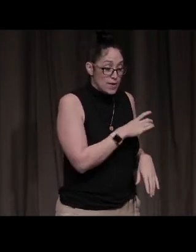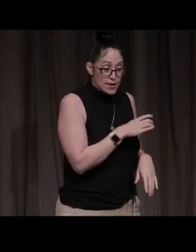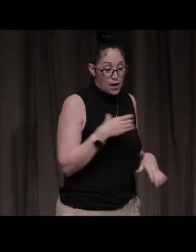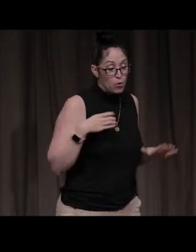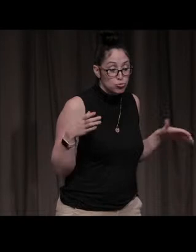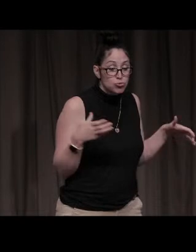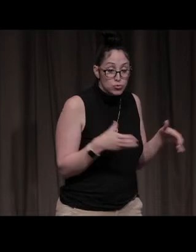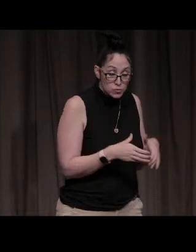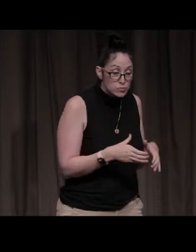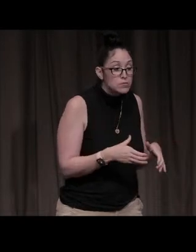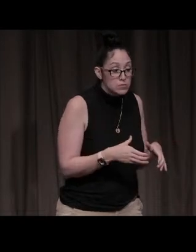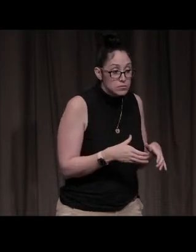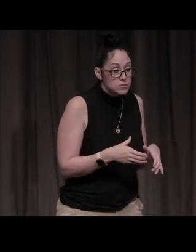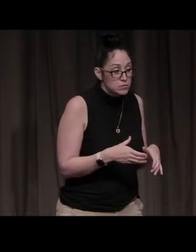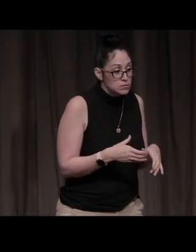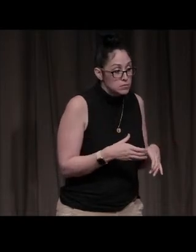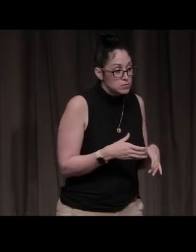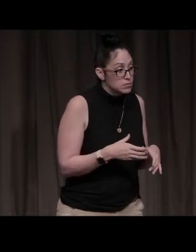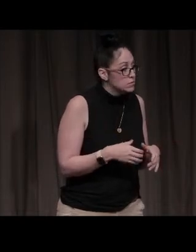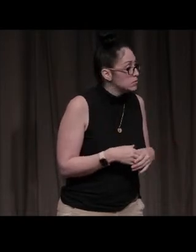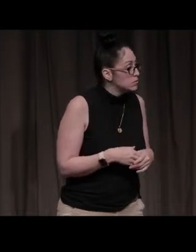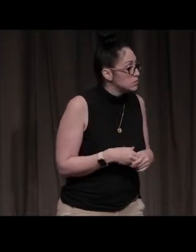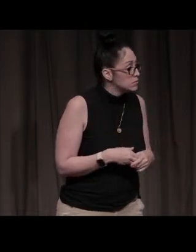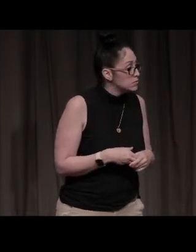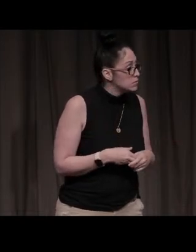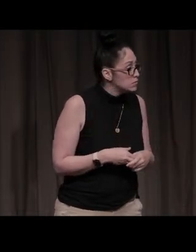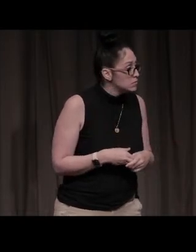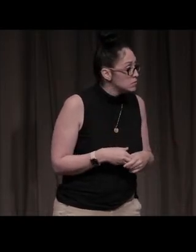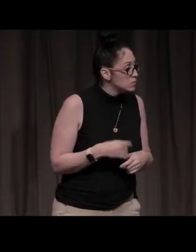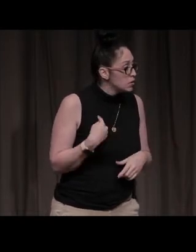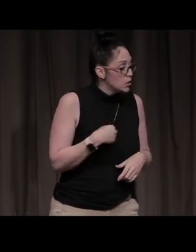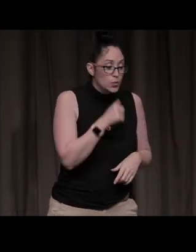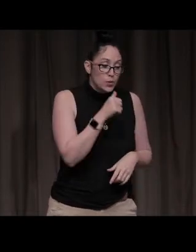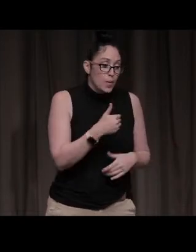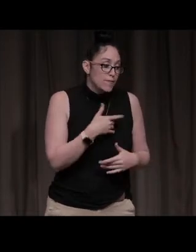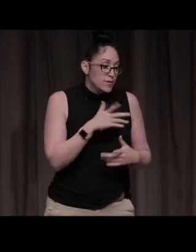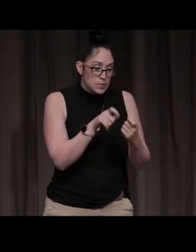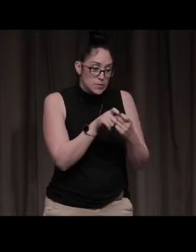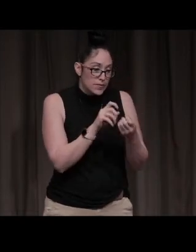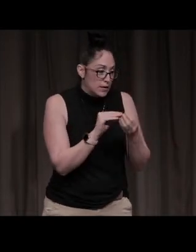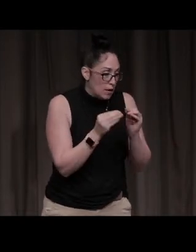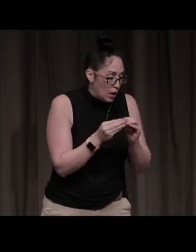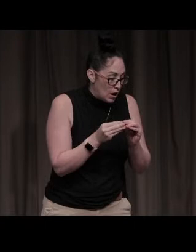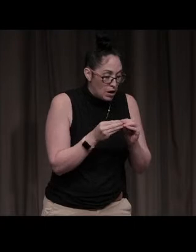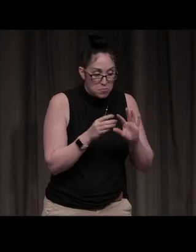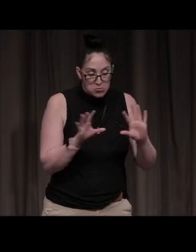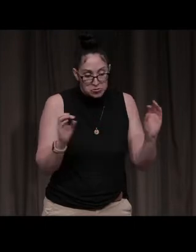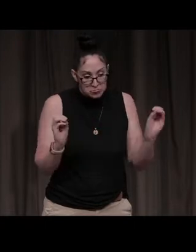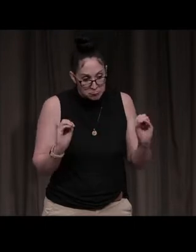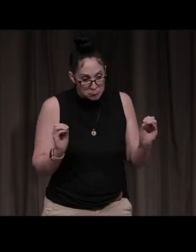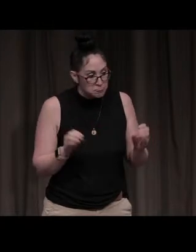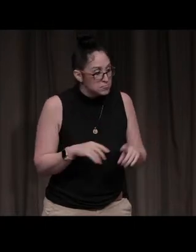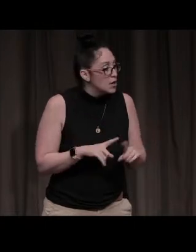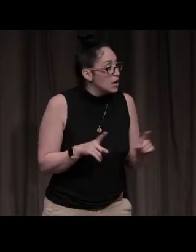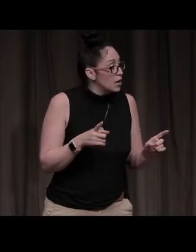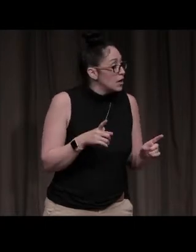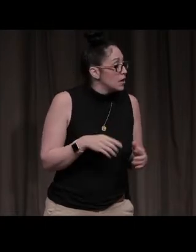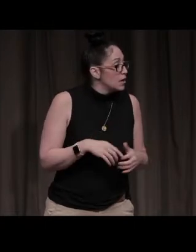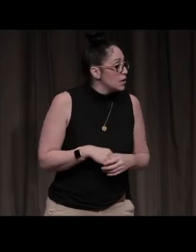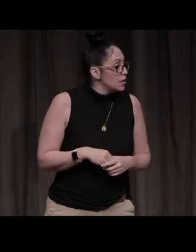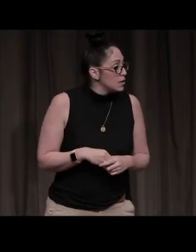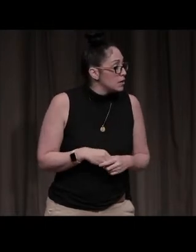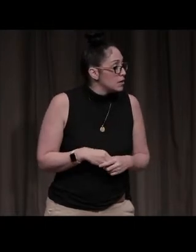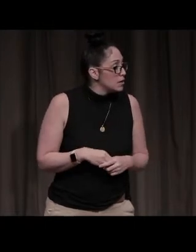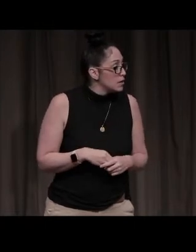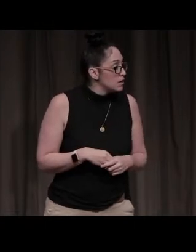we try to, but as I mentioned, we don't have specific numbers. Sometimes I think it's important,